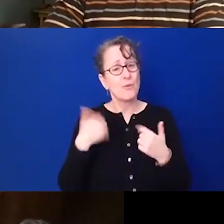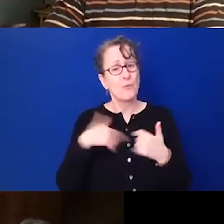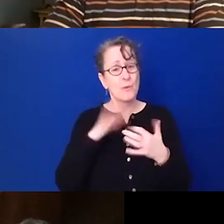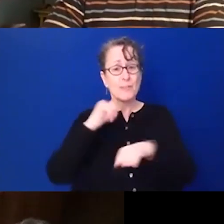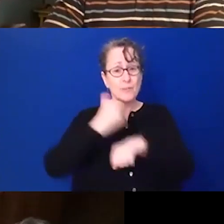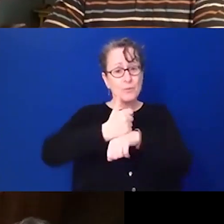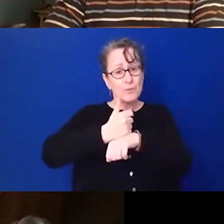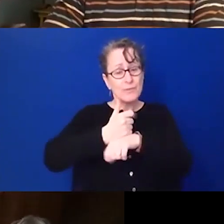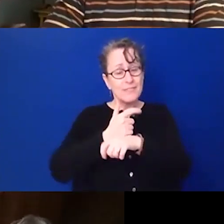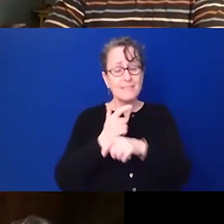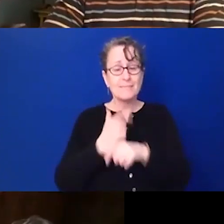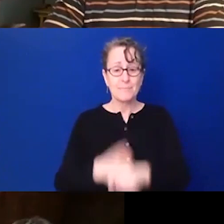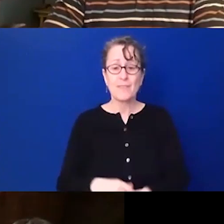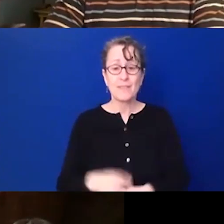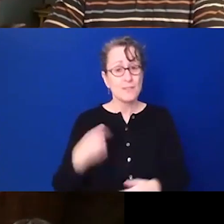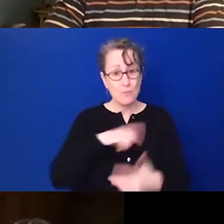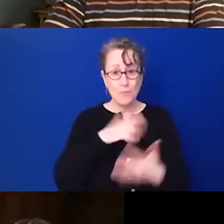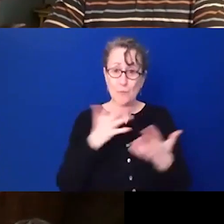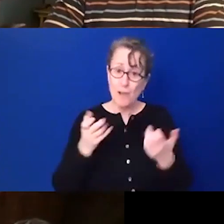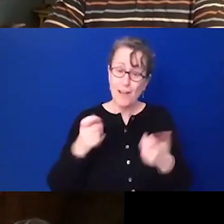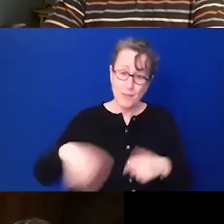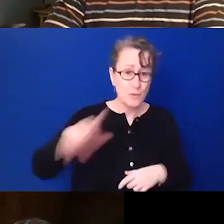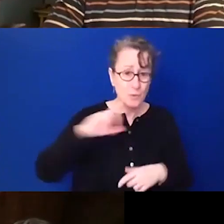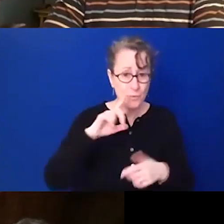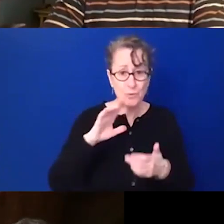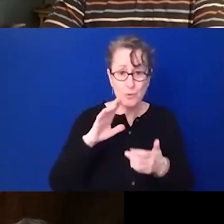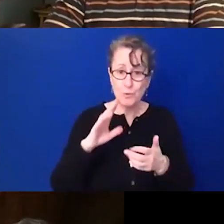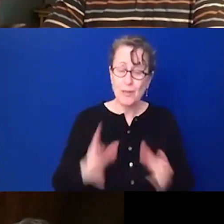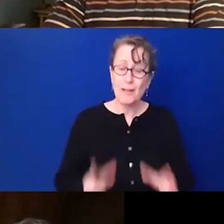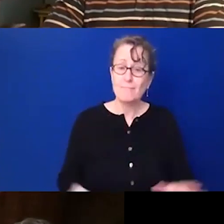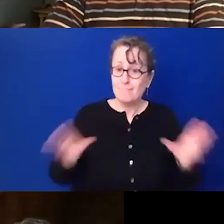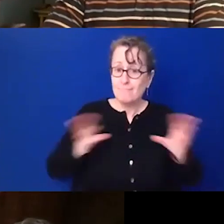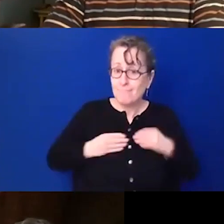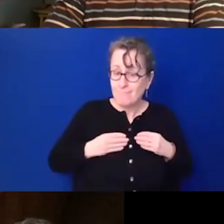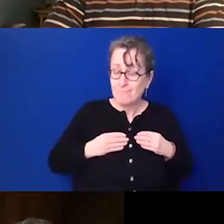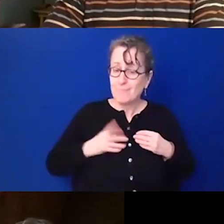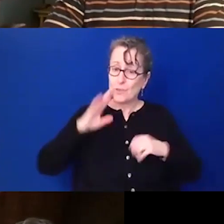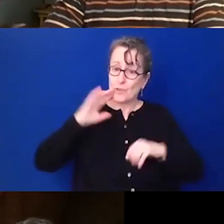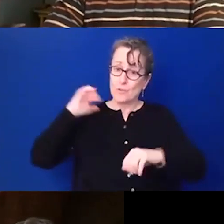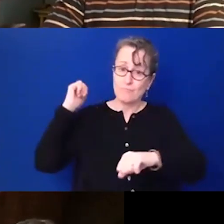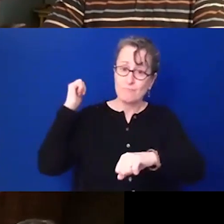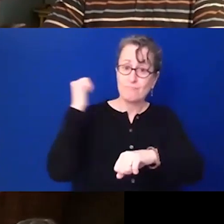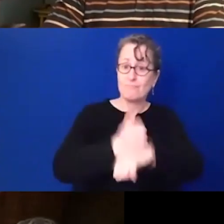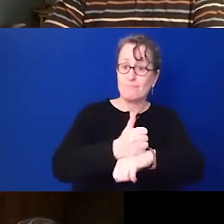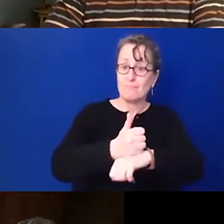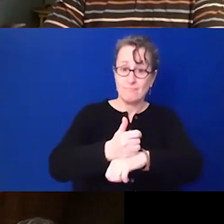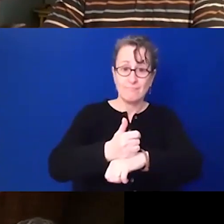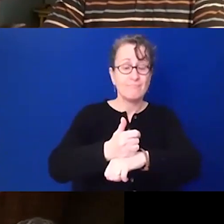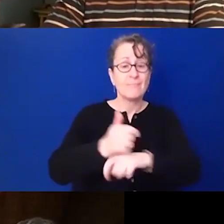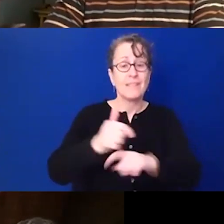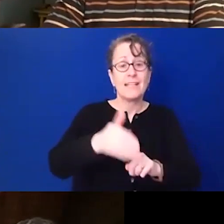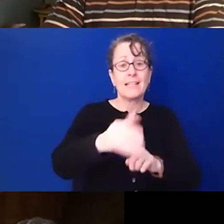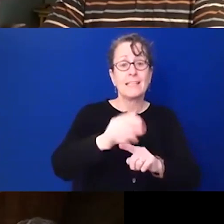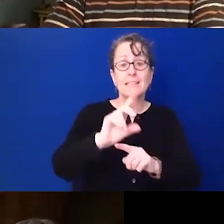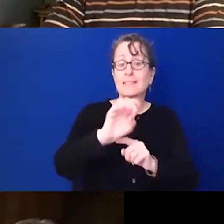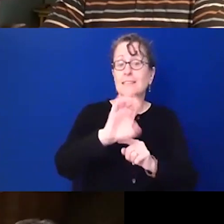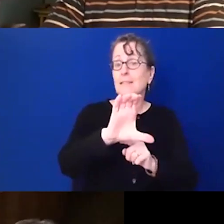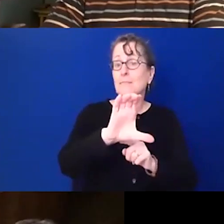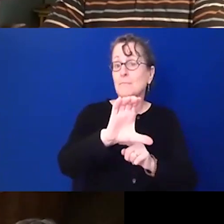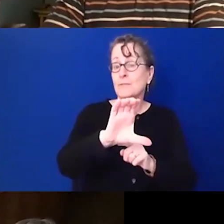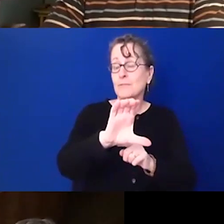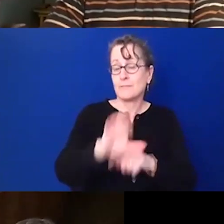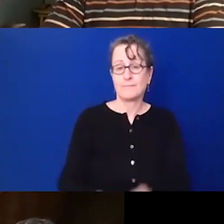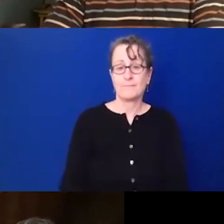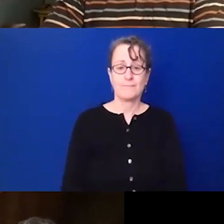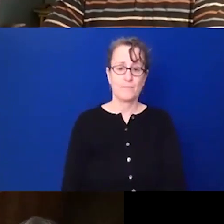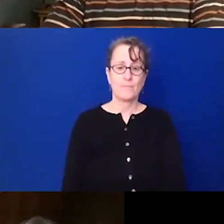to authorize us to install this sculpture in December. Okay,